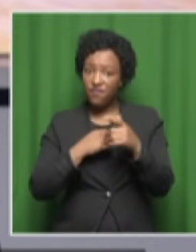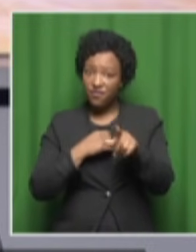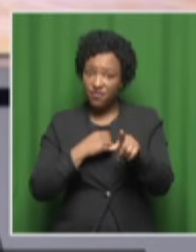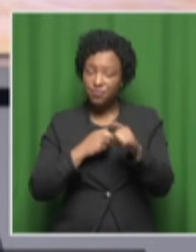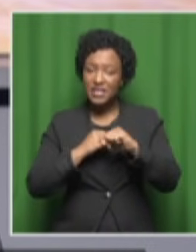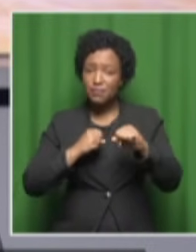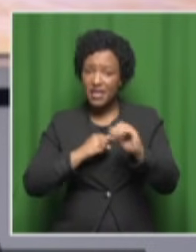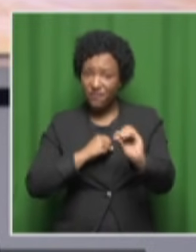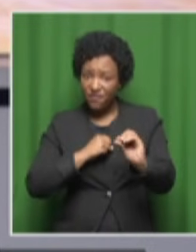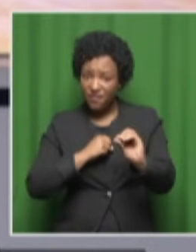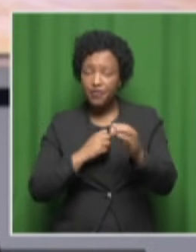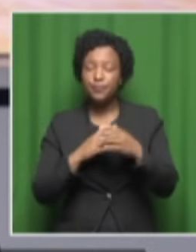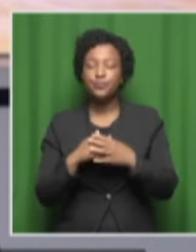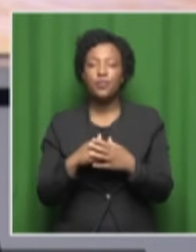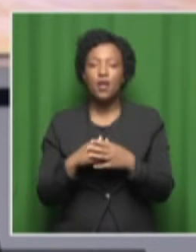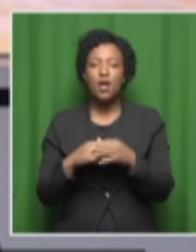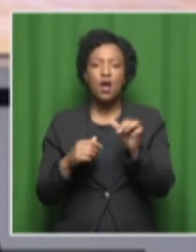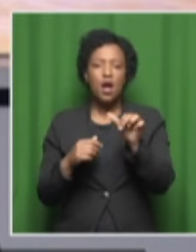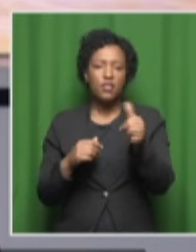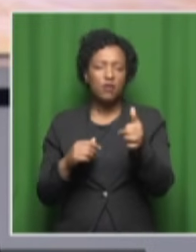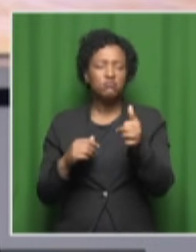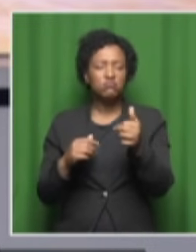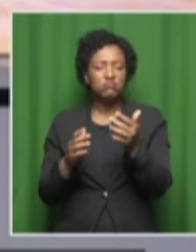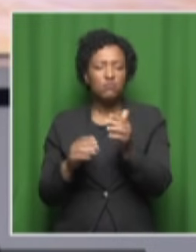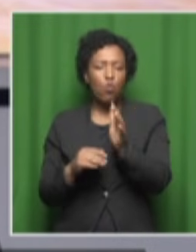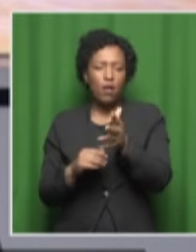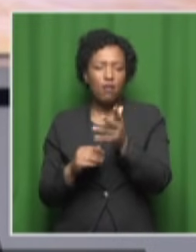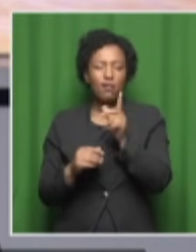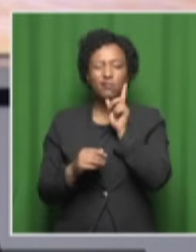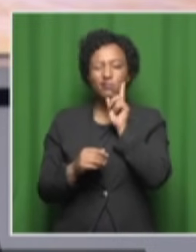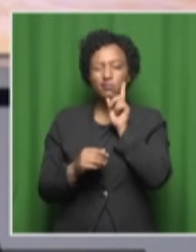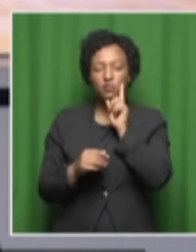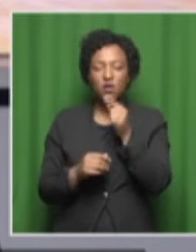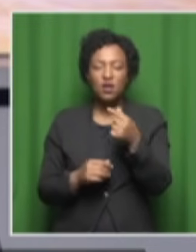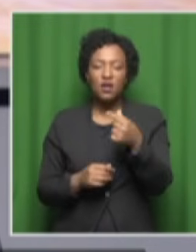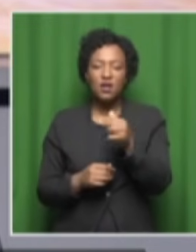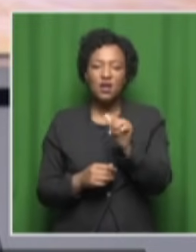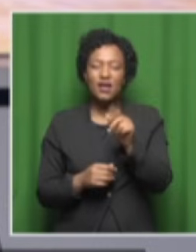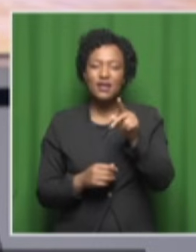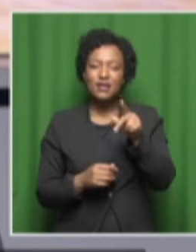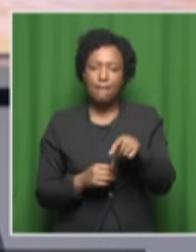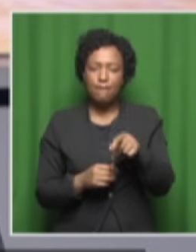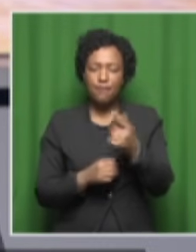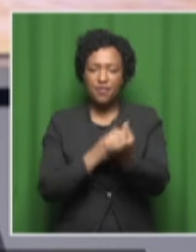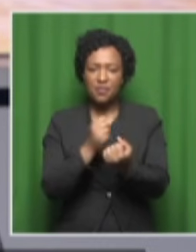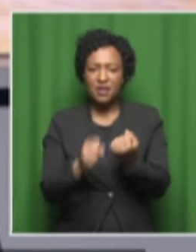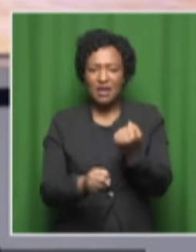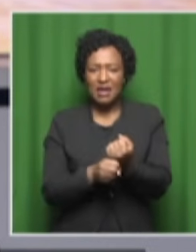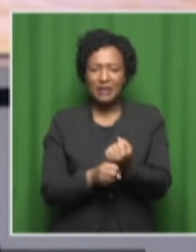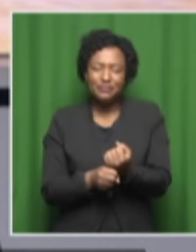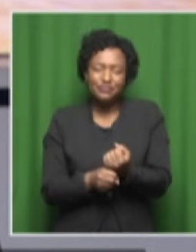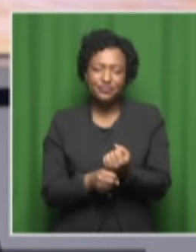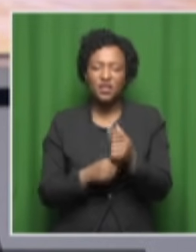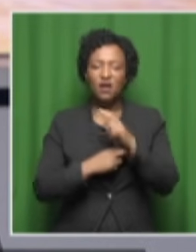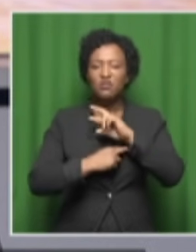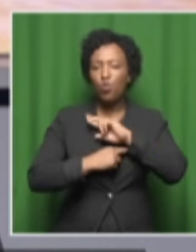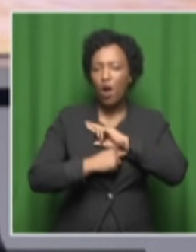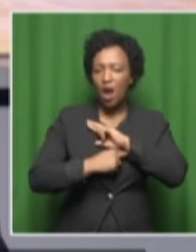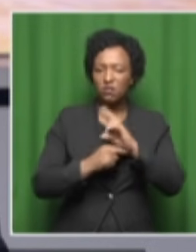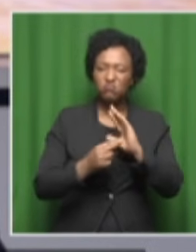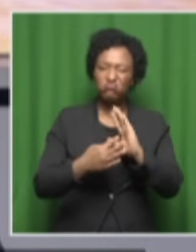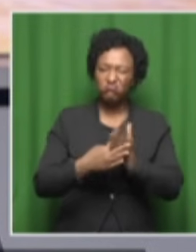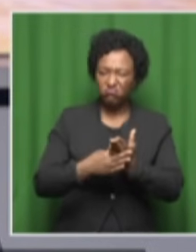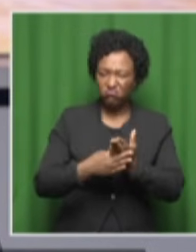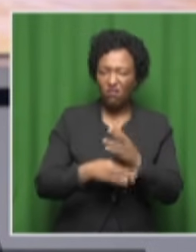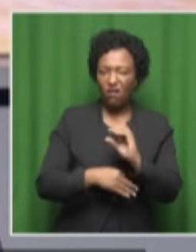will be looking at you know, a gap year, doing some service or, you know, or